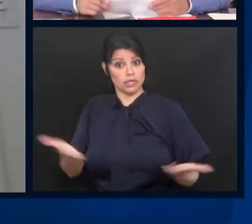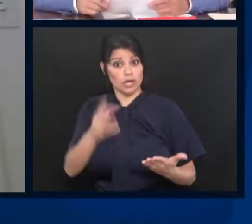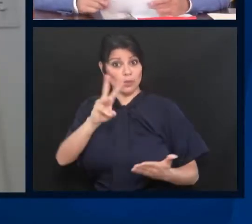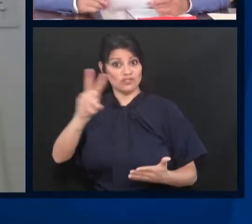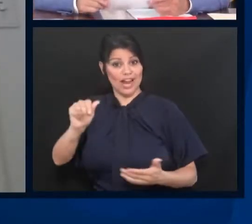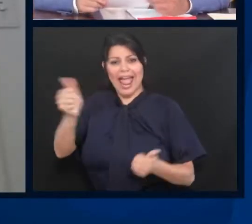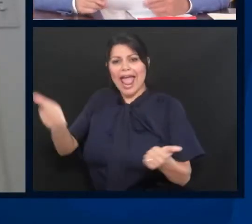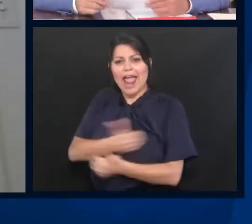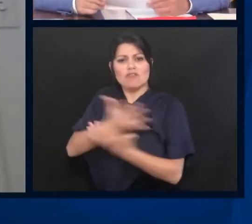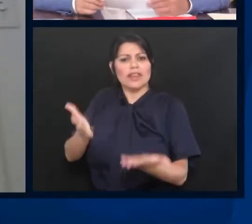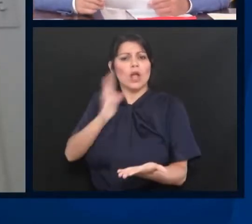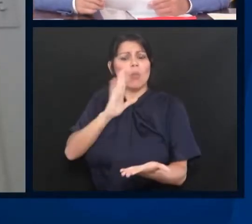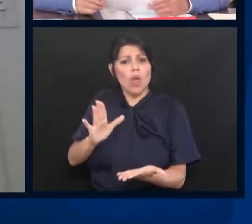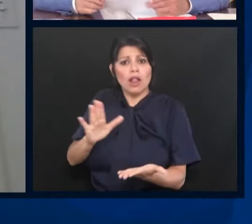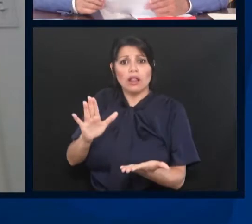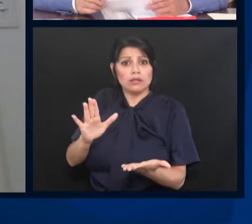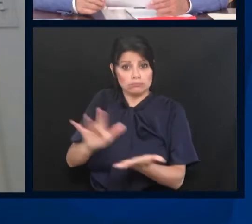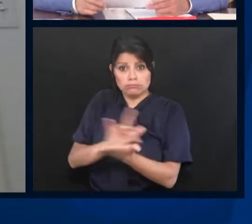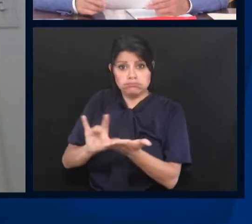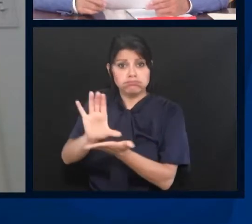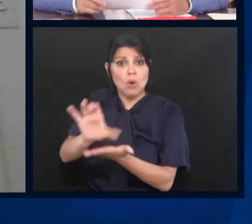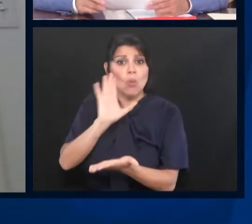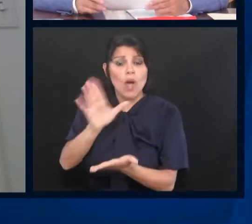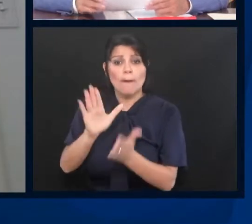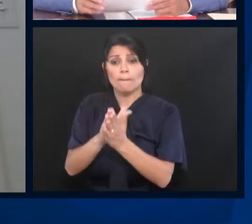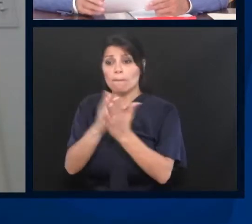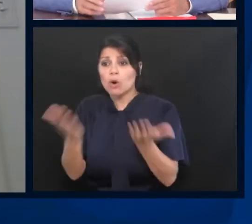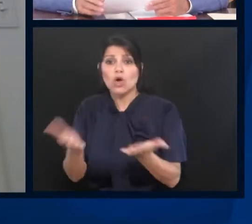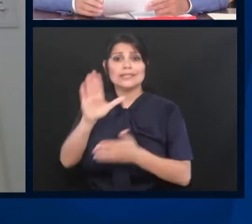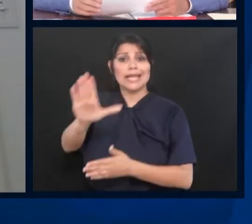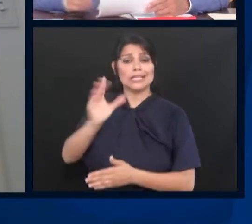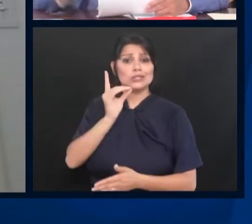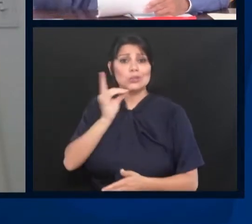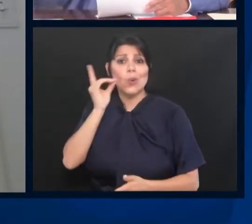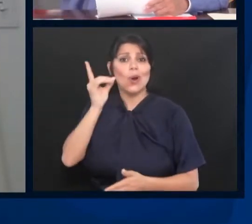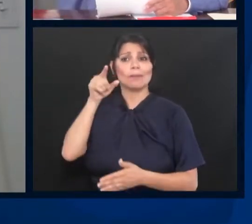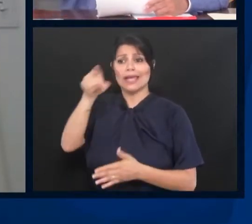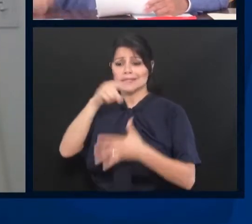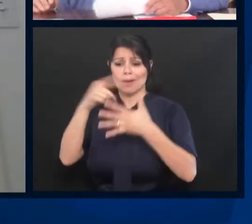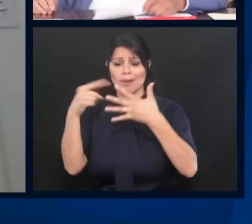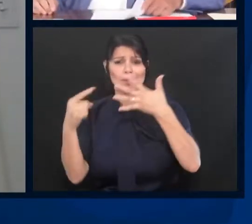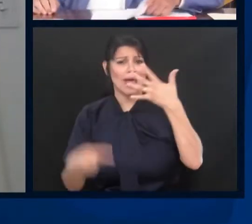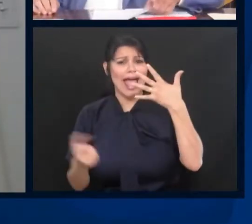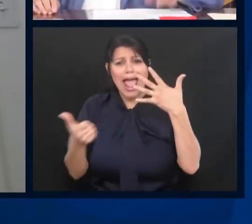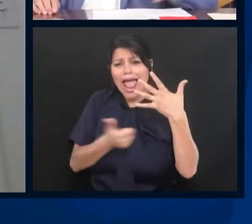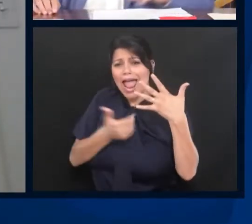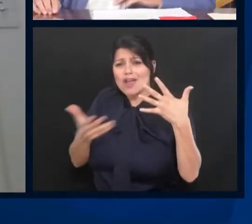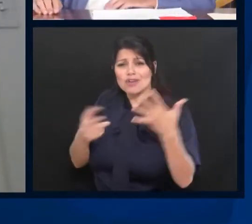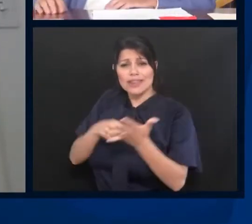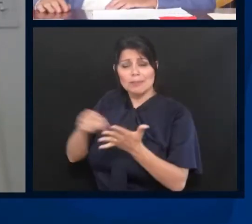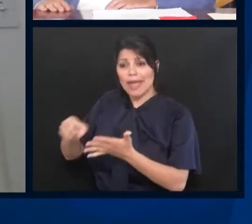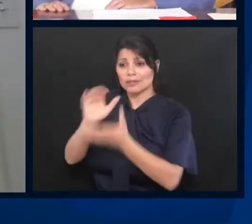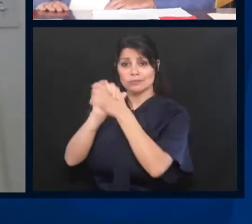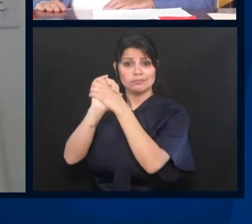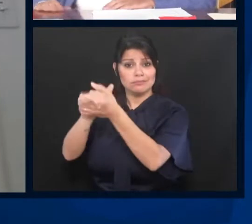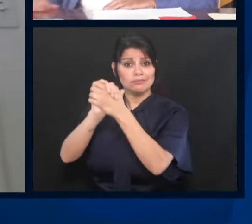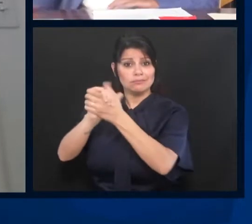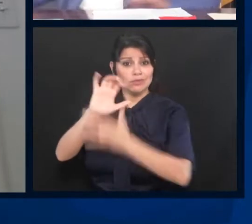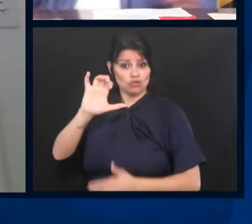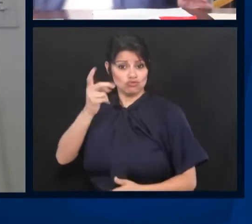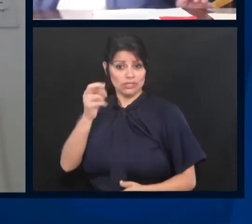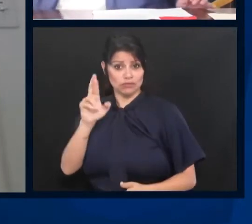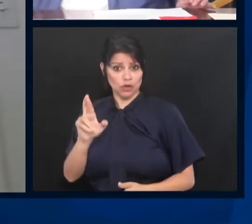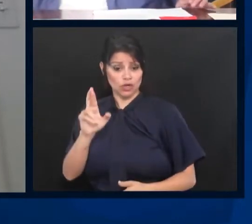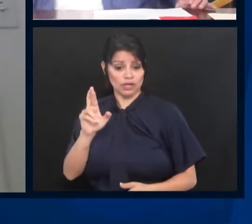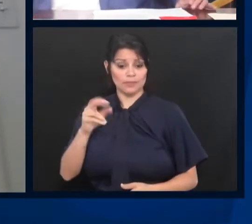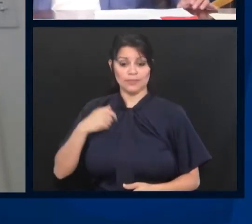paid, room, board, tuition, books, and on and on. So congratulations, Christopher, way to go. And I'm gonna read